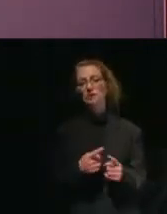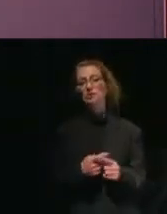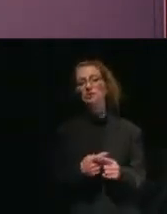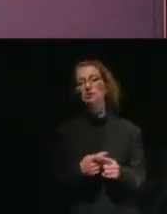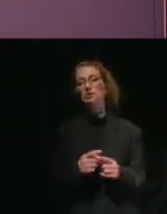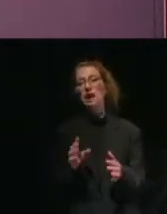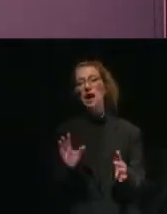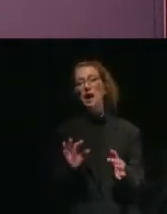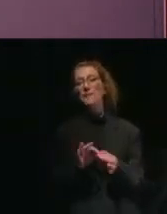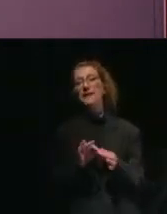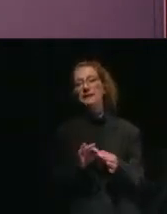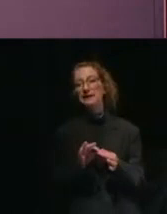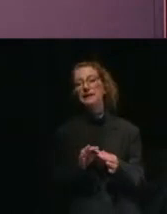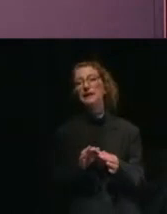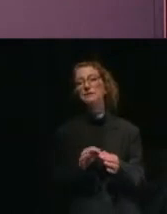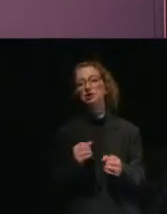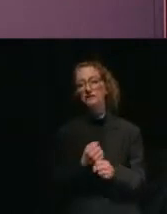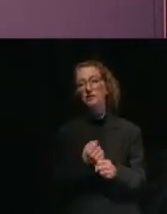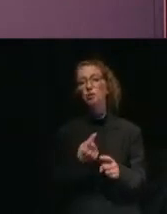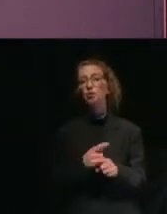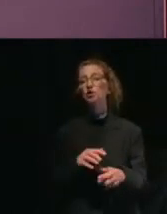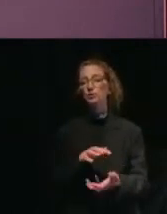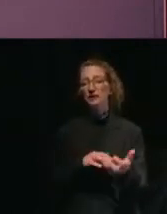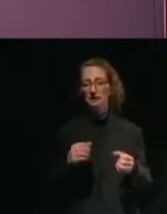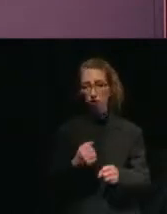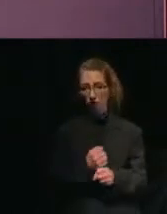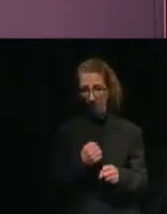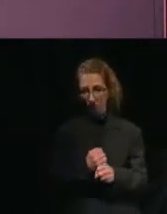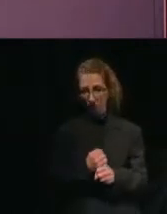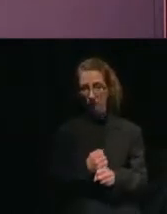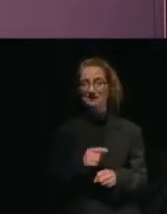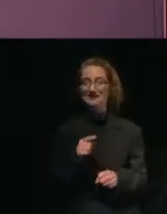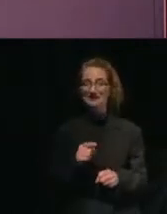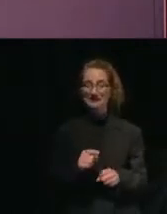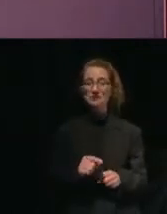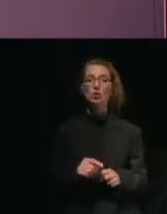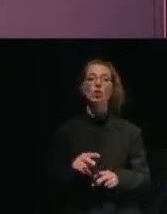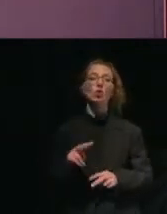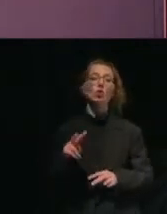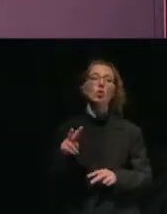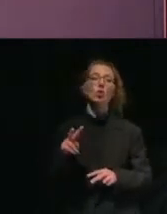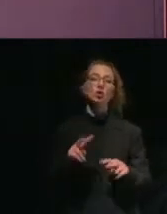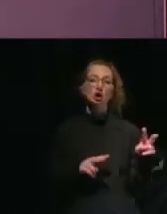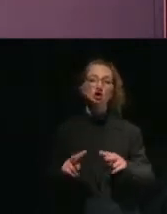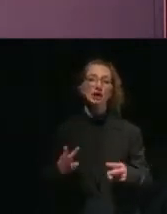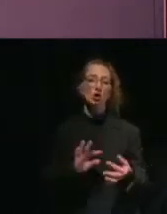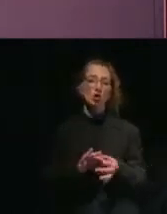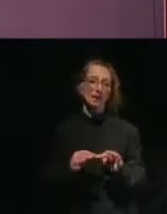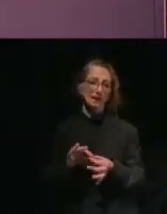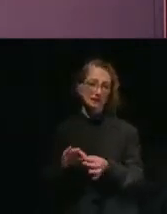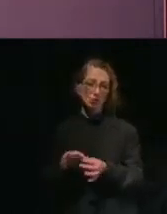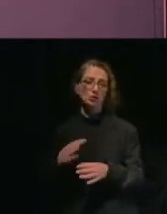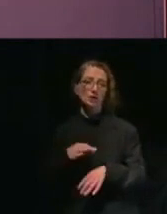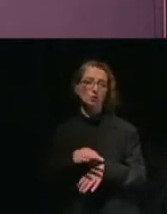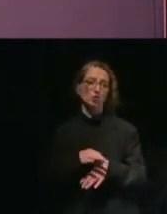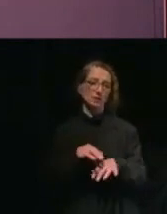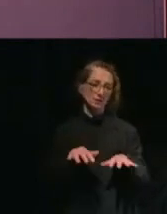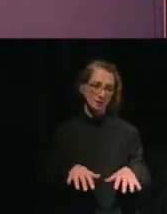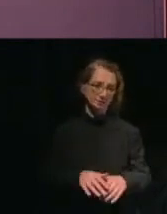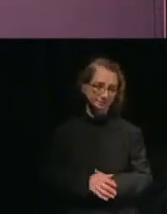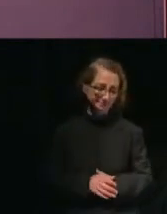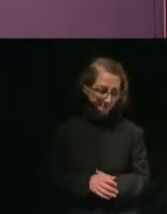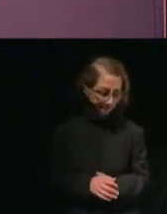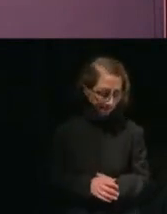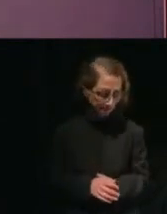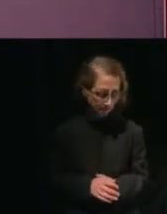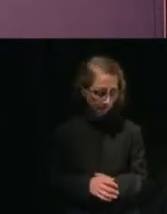and dependent employment, like hybrid employment, they occurred in various constellations and combinations.